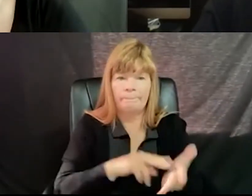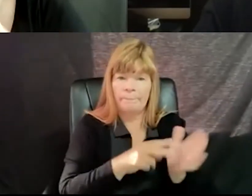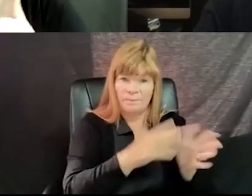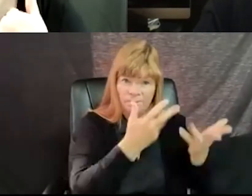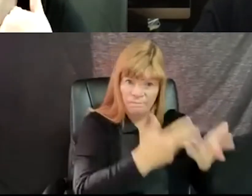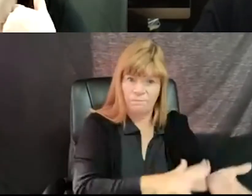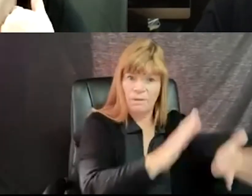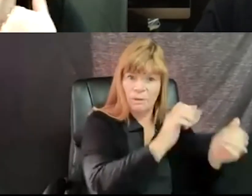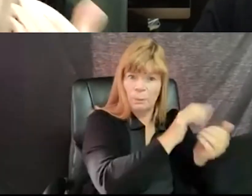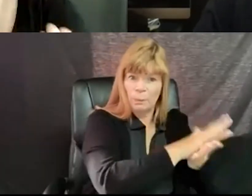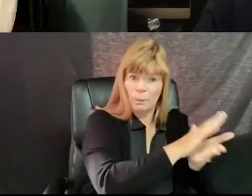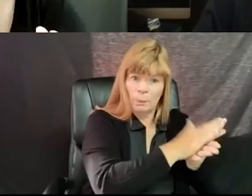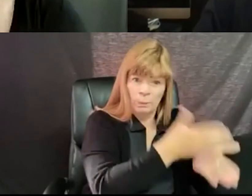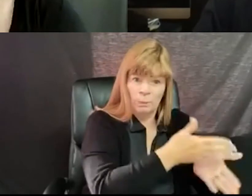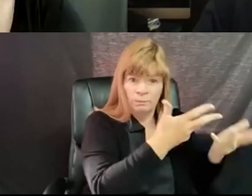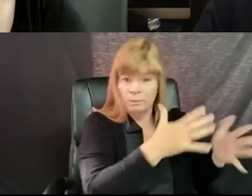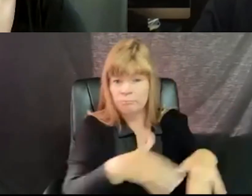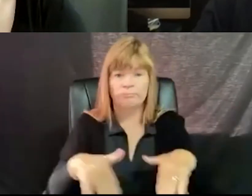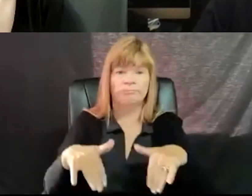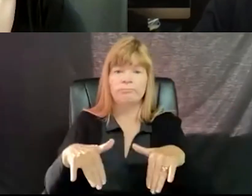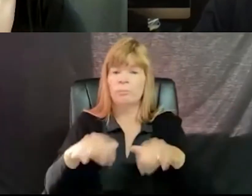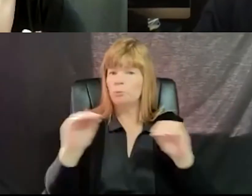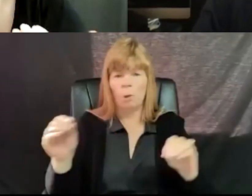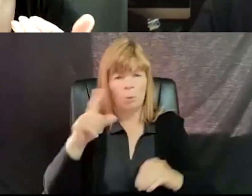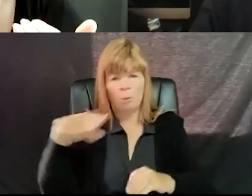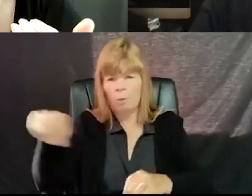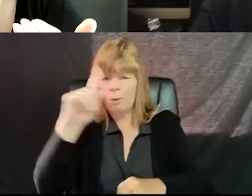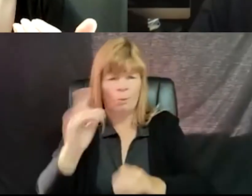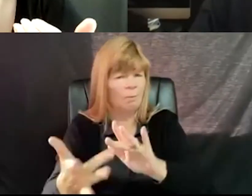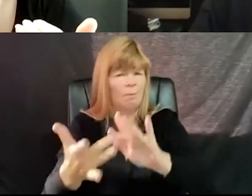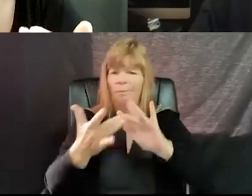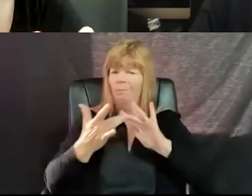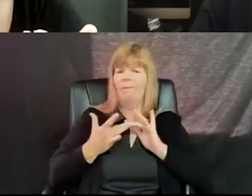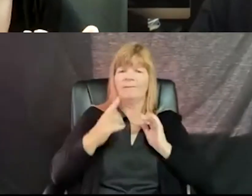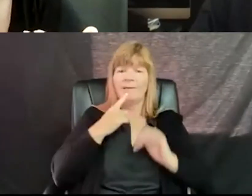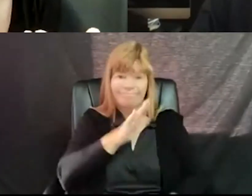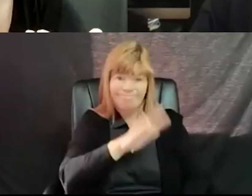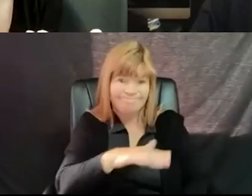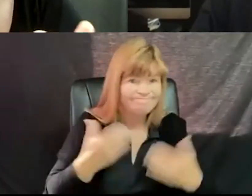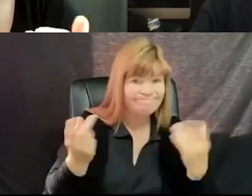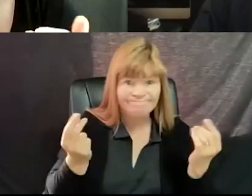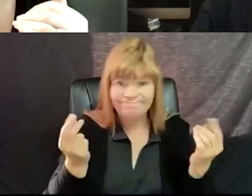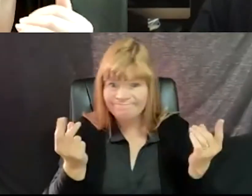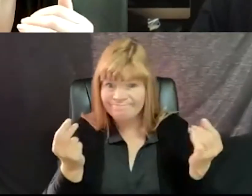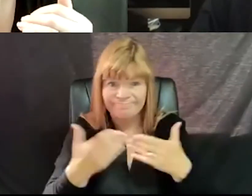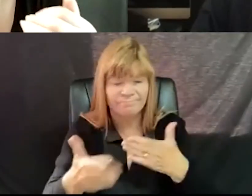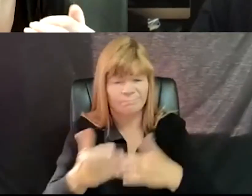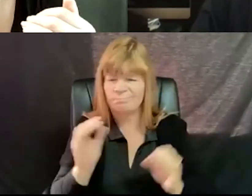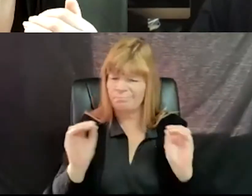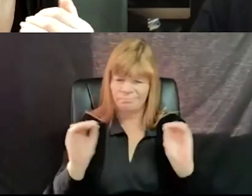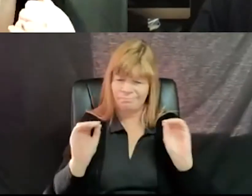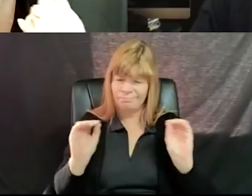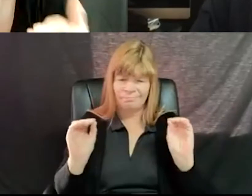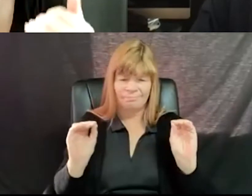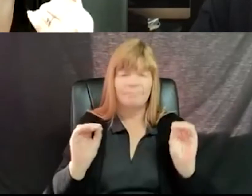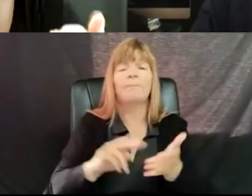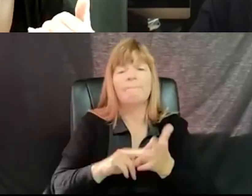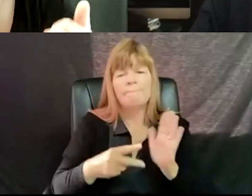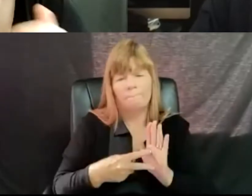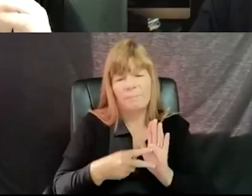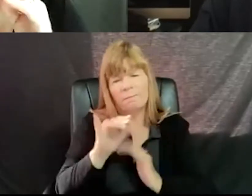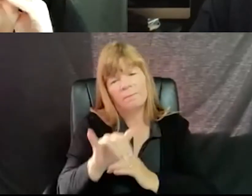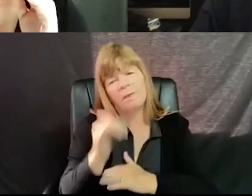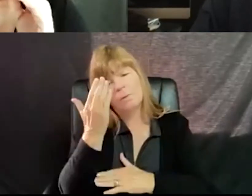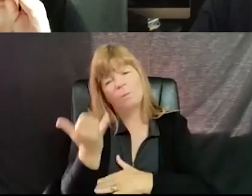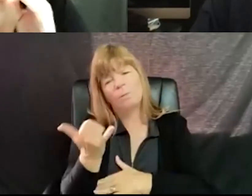school, and nobody's going to be reaching out to you to say, okay, what do we do now? So that's why we're really trying to make